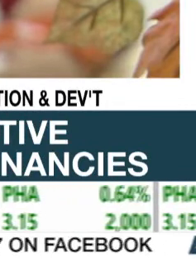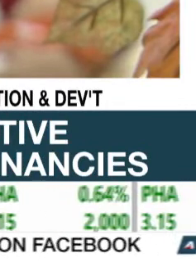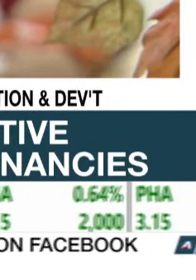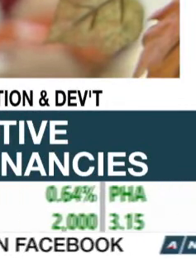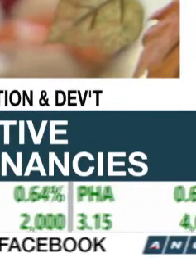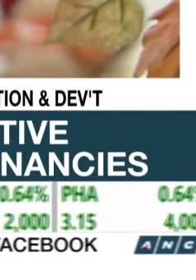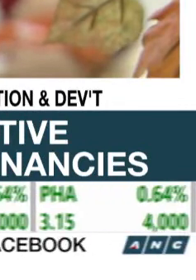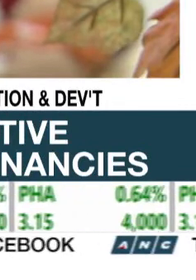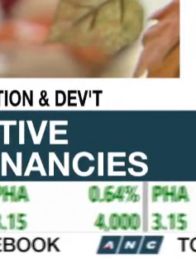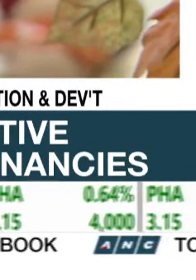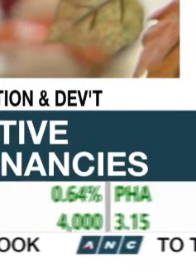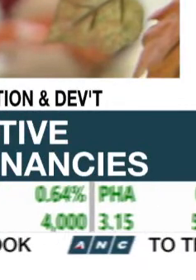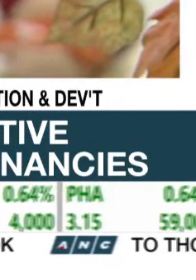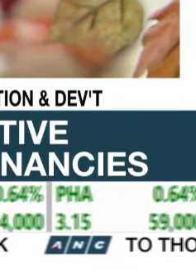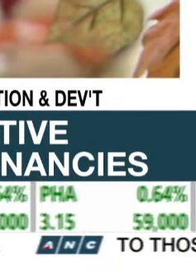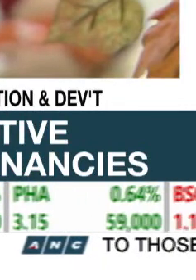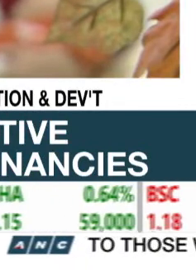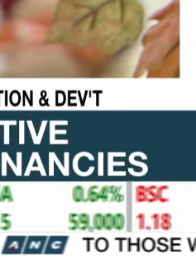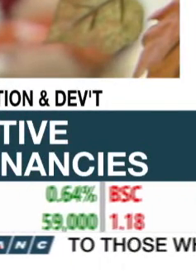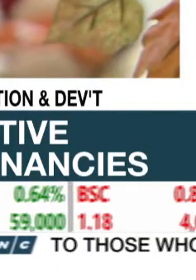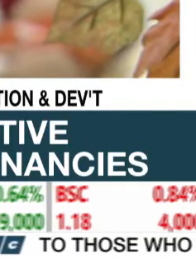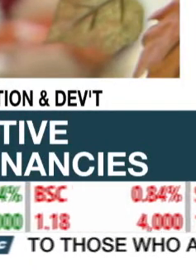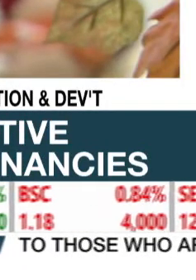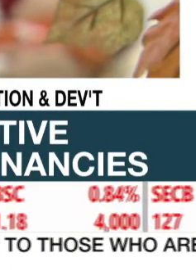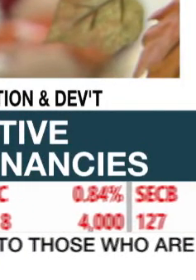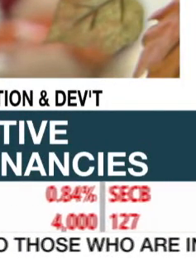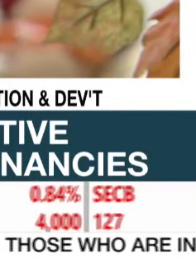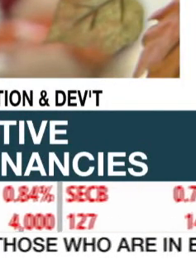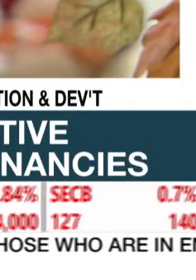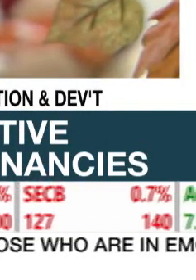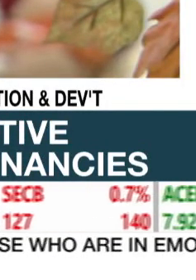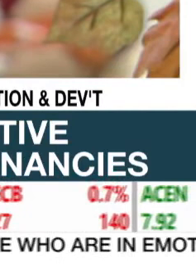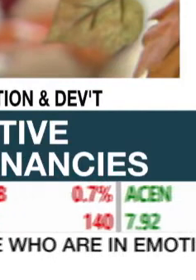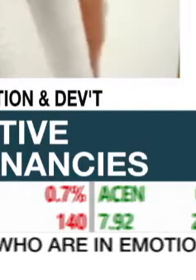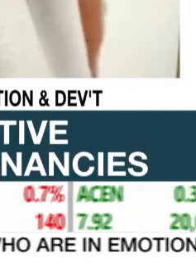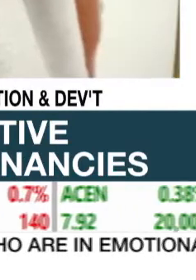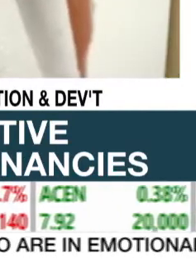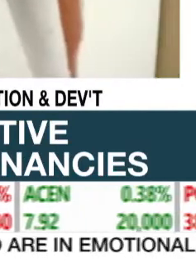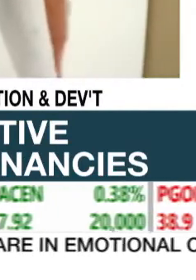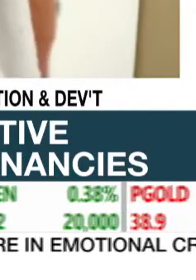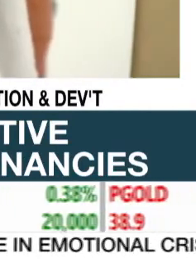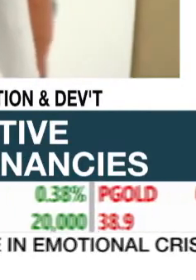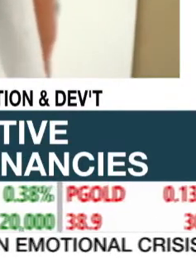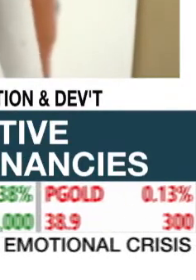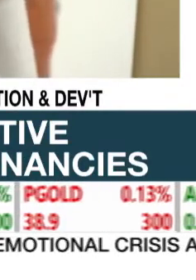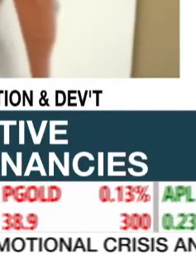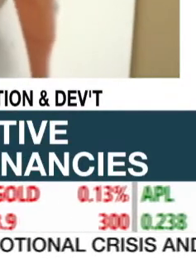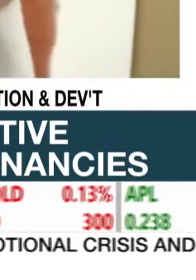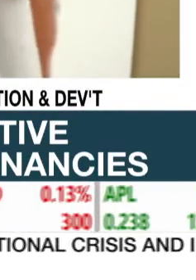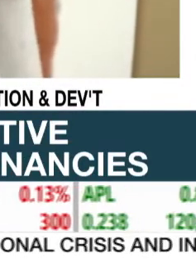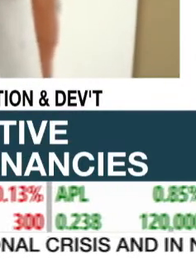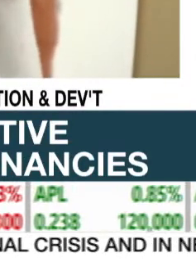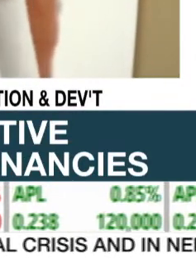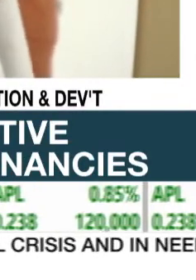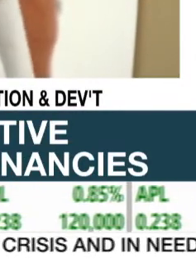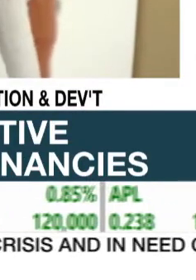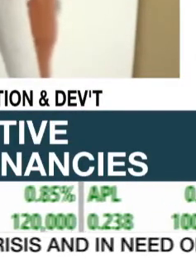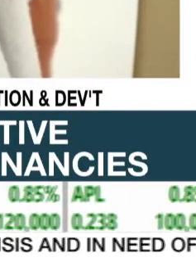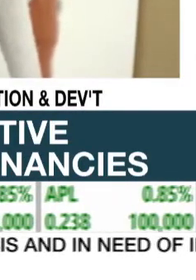3 regions, which started last October. Mm. So things have come